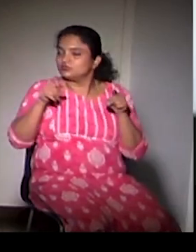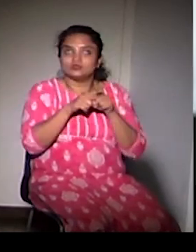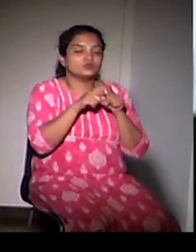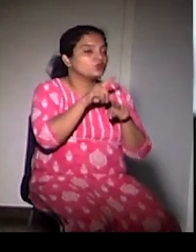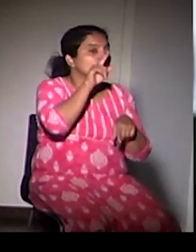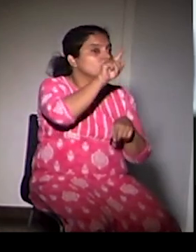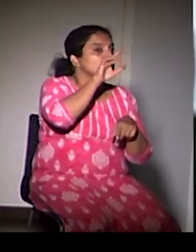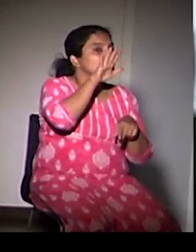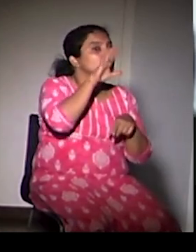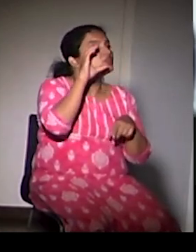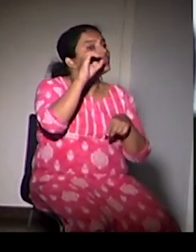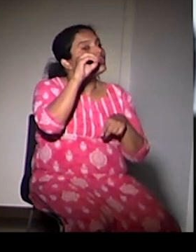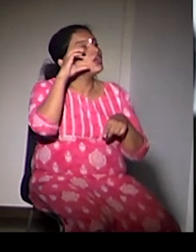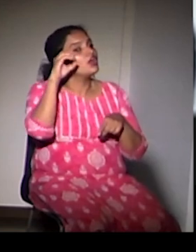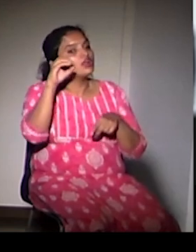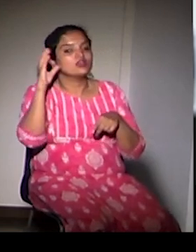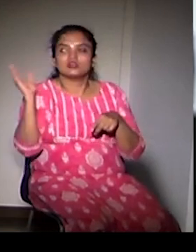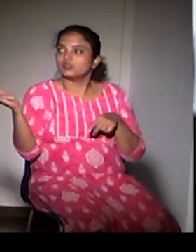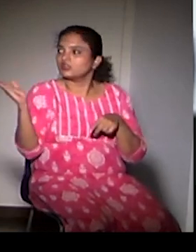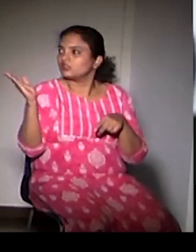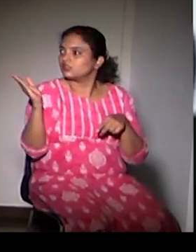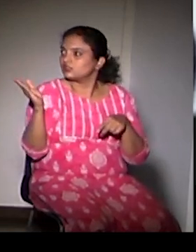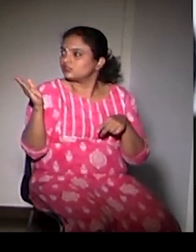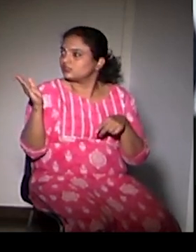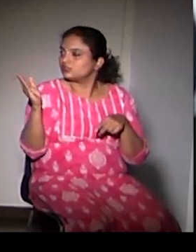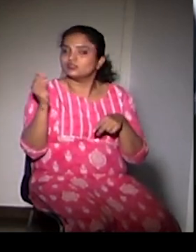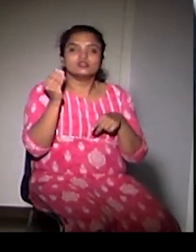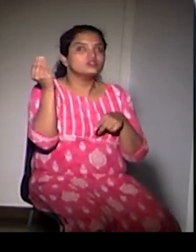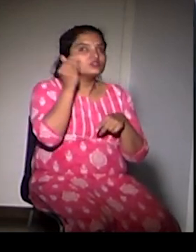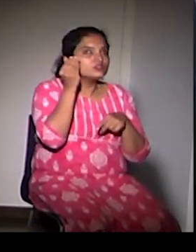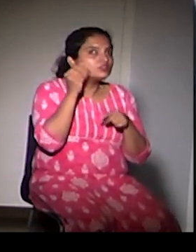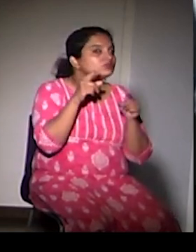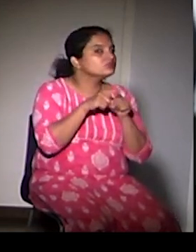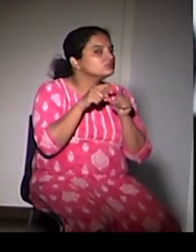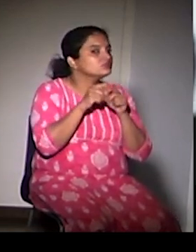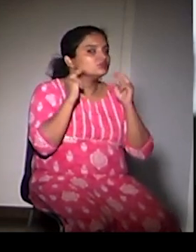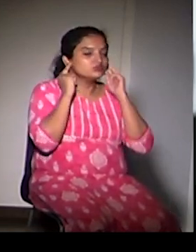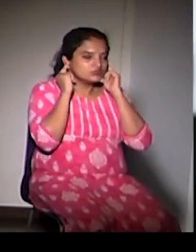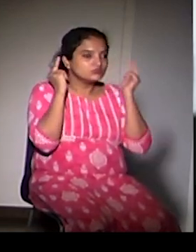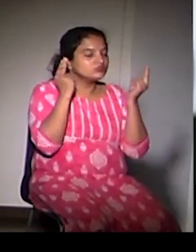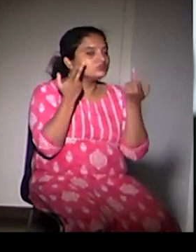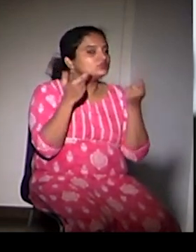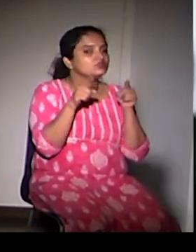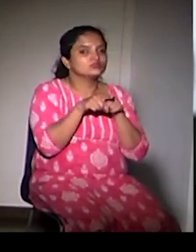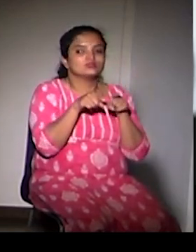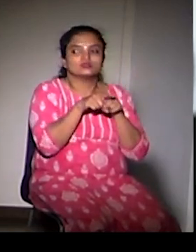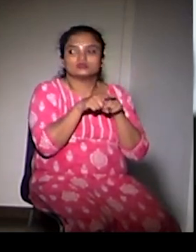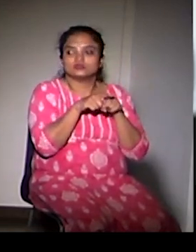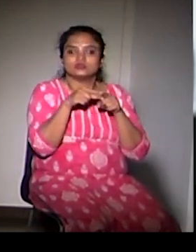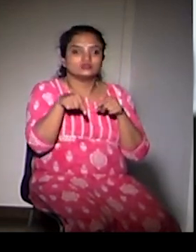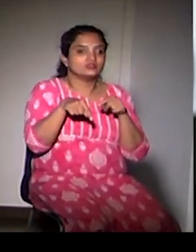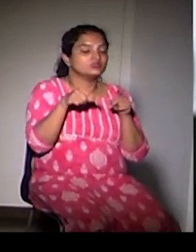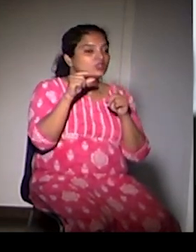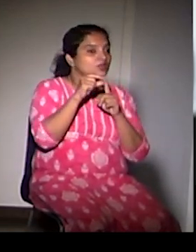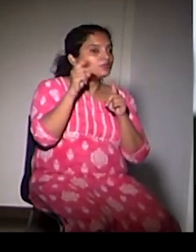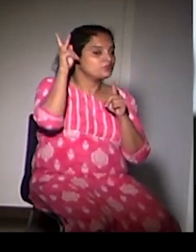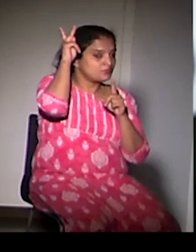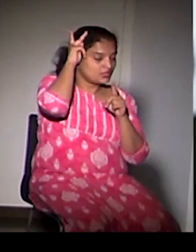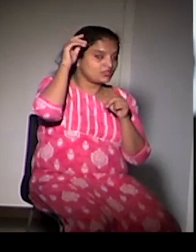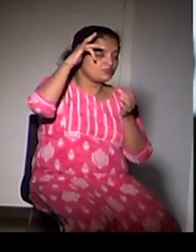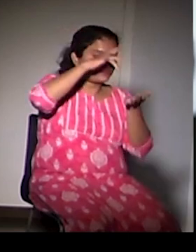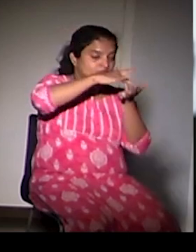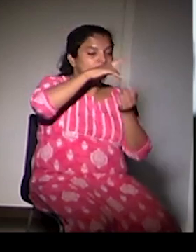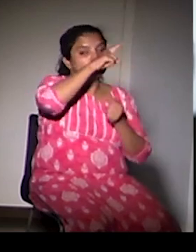1500. In some of the great tombs of Multan, now in Pakistan, you do